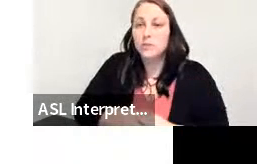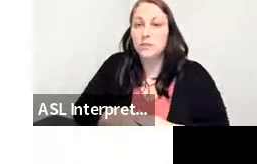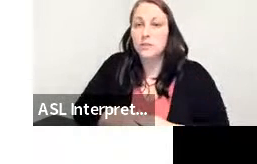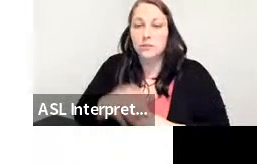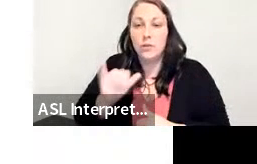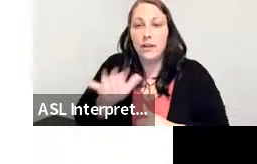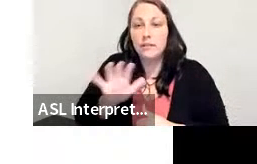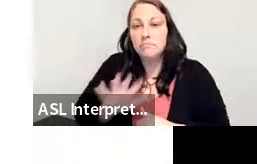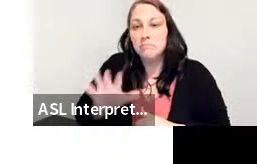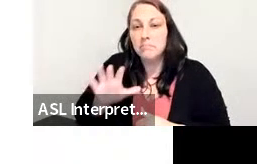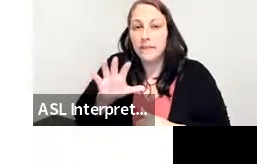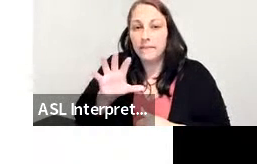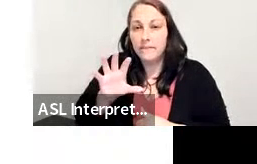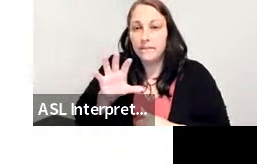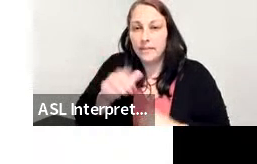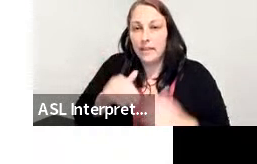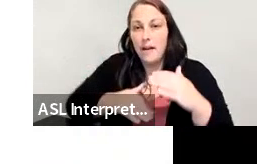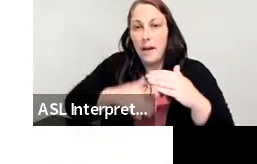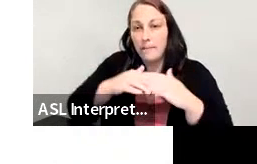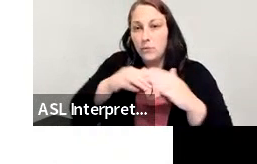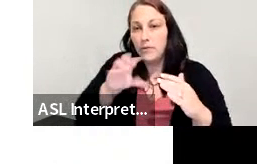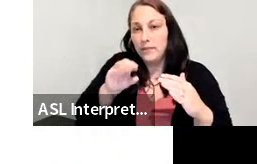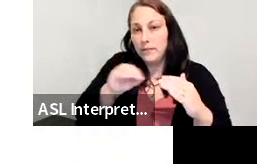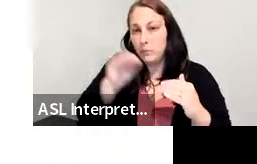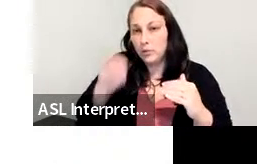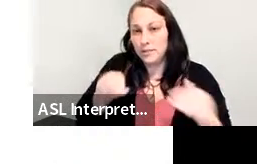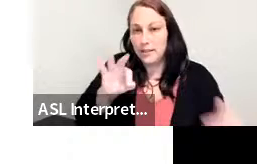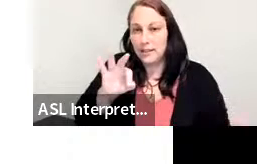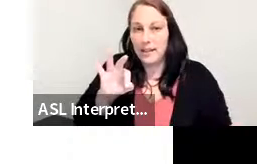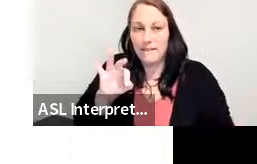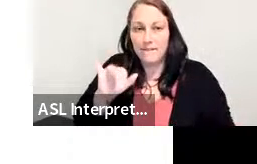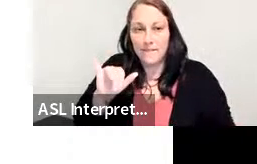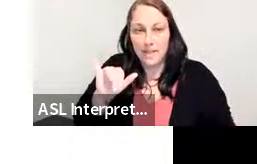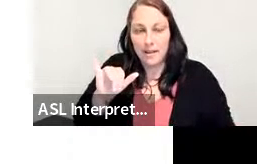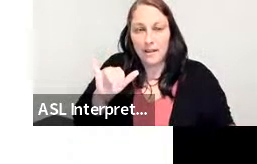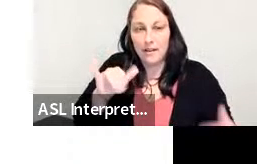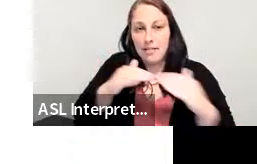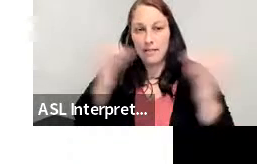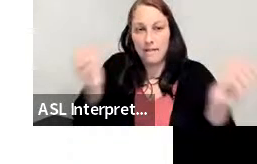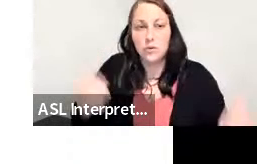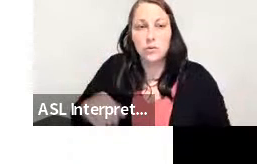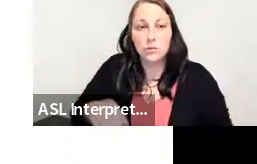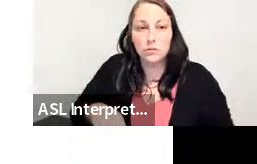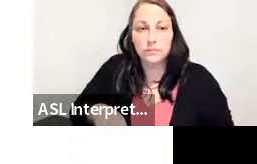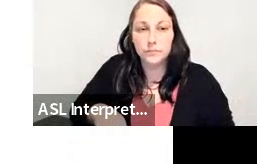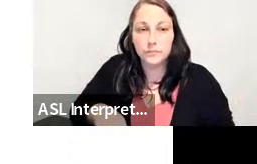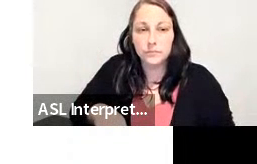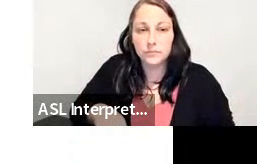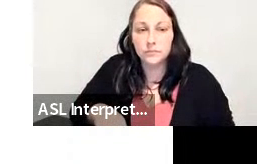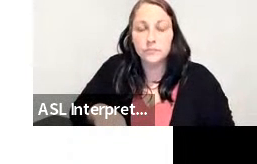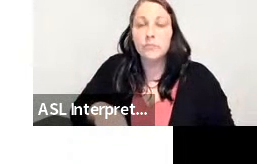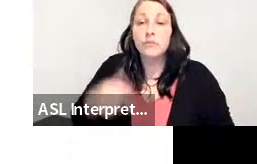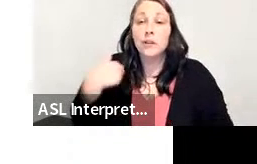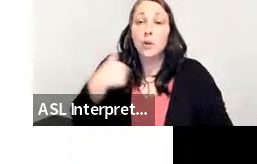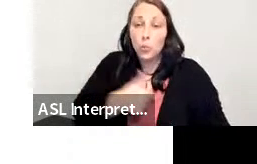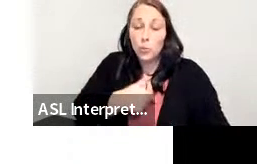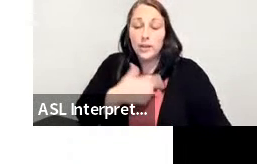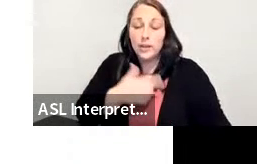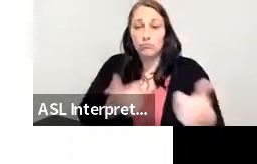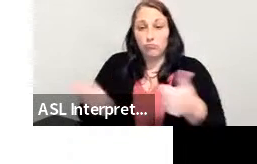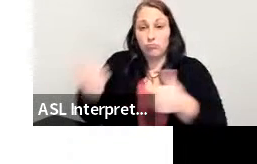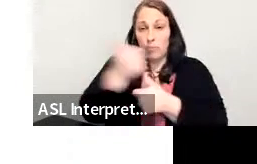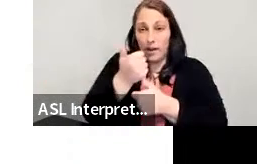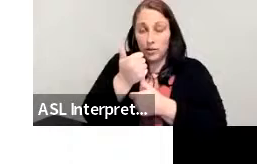level. We have executed a first source agreement with DOES, which will prioritize hiring local DC residents as